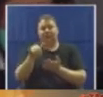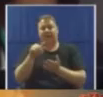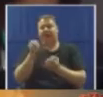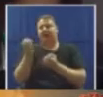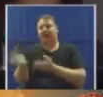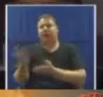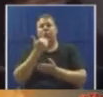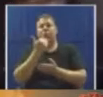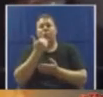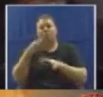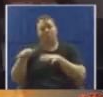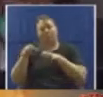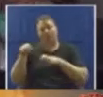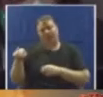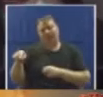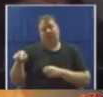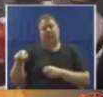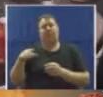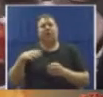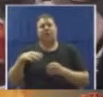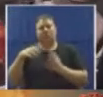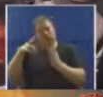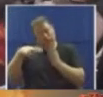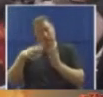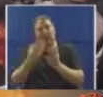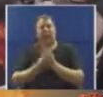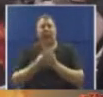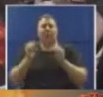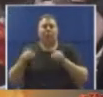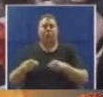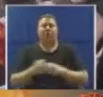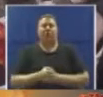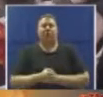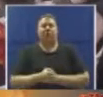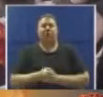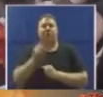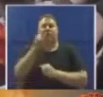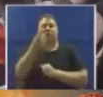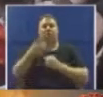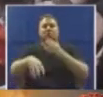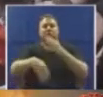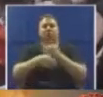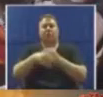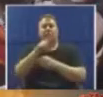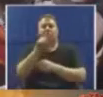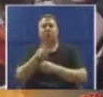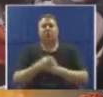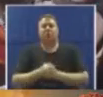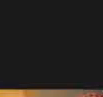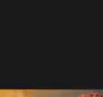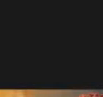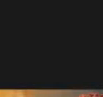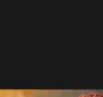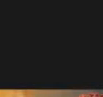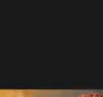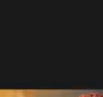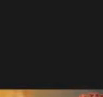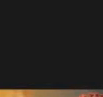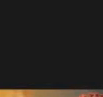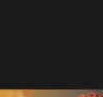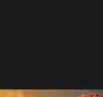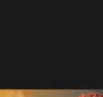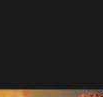Speaker. The first supplementary question will be asked by the Honorable KRJ Meshoe from the